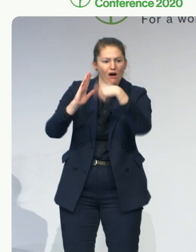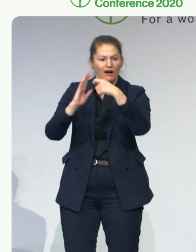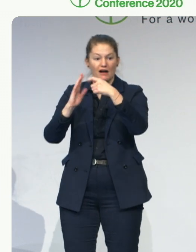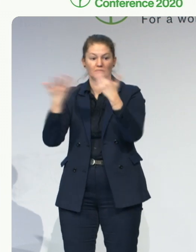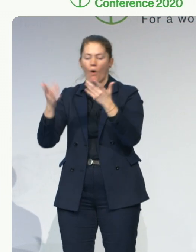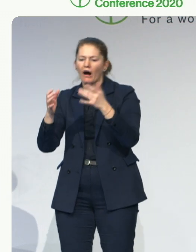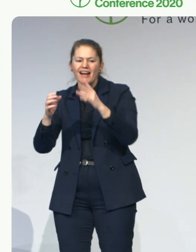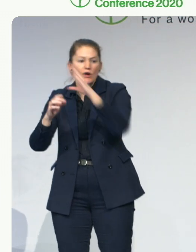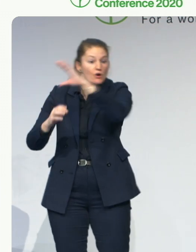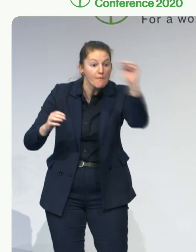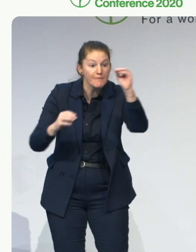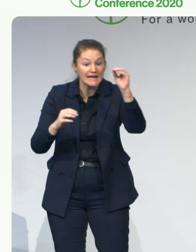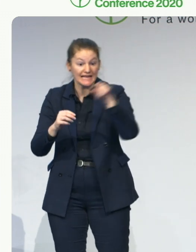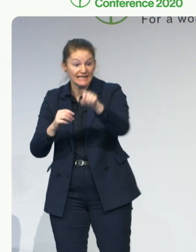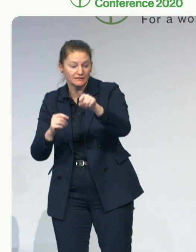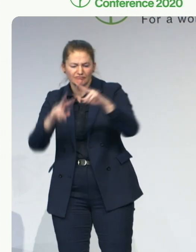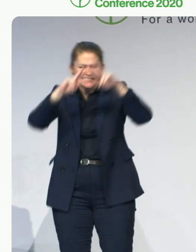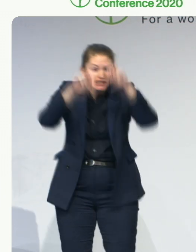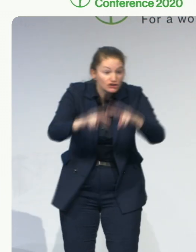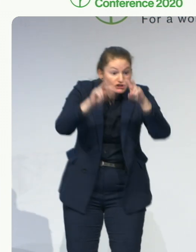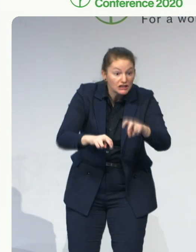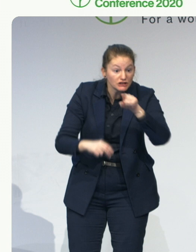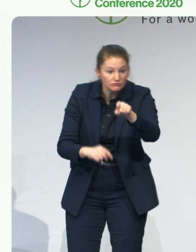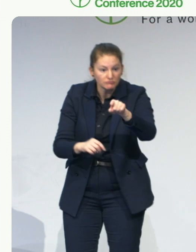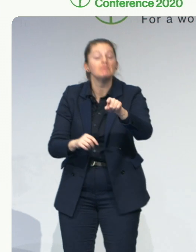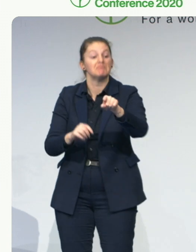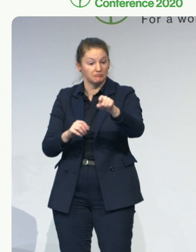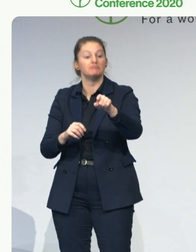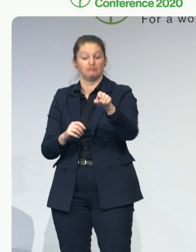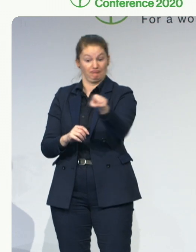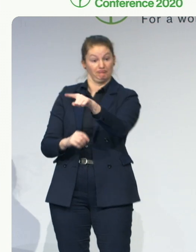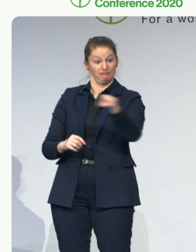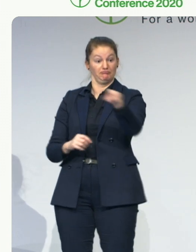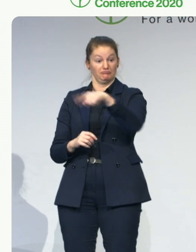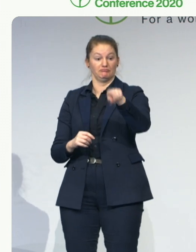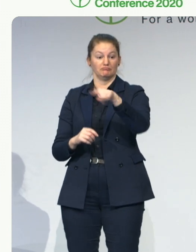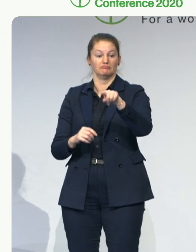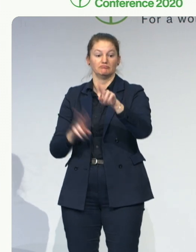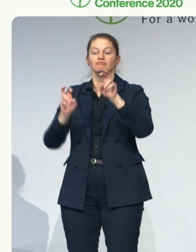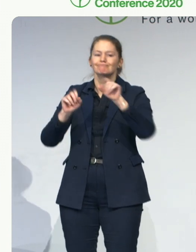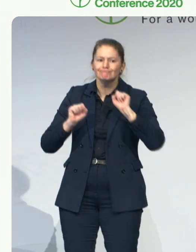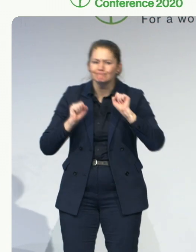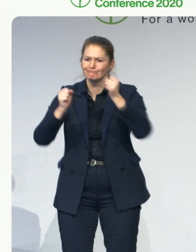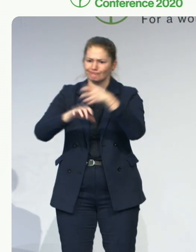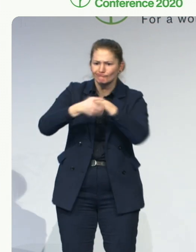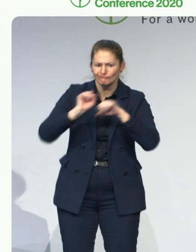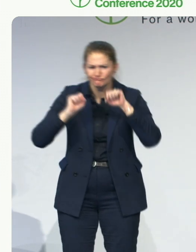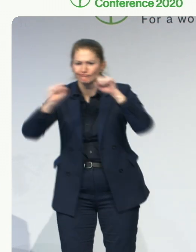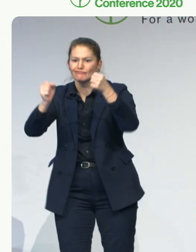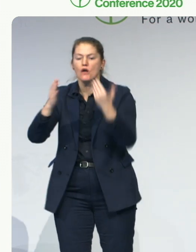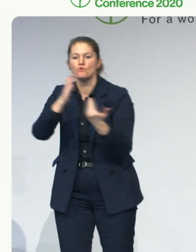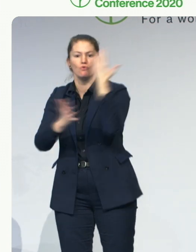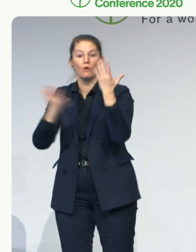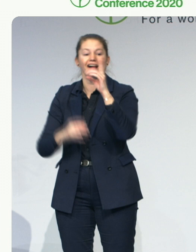organizations that are actively engaged in the development of digital innovative solutions